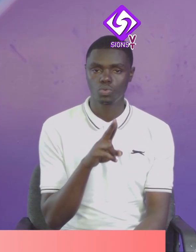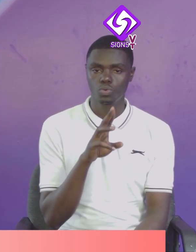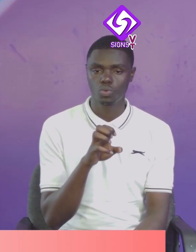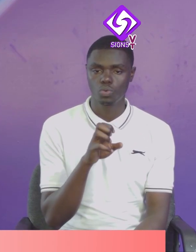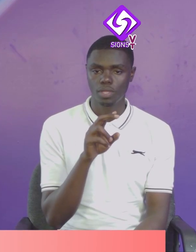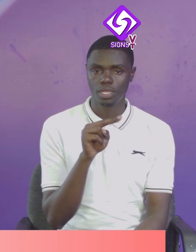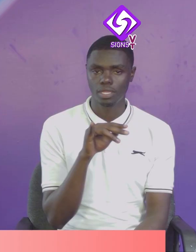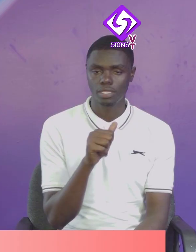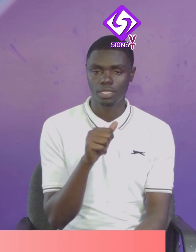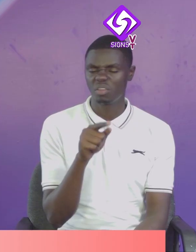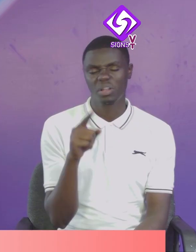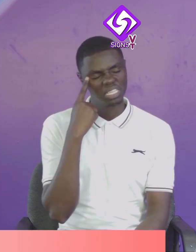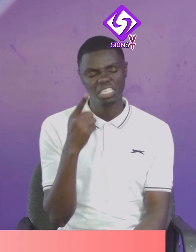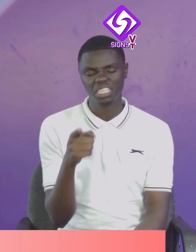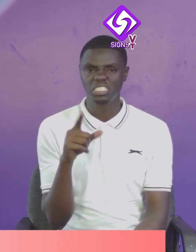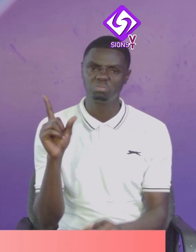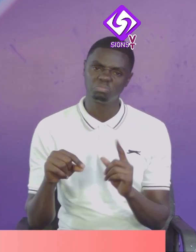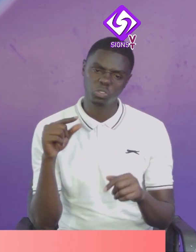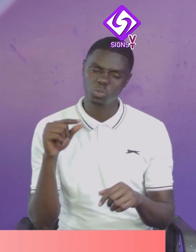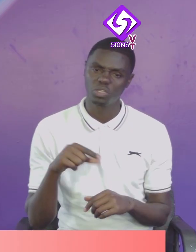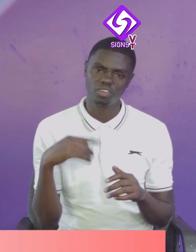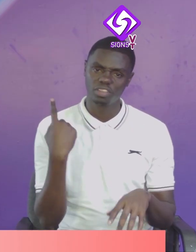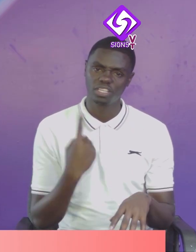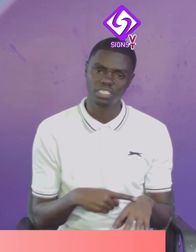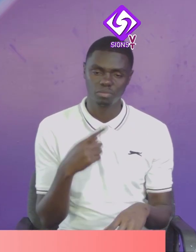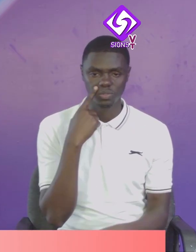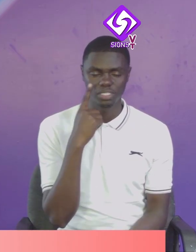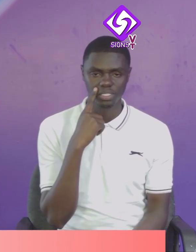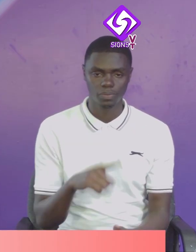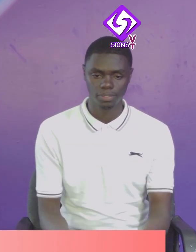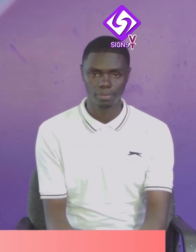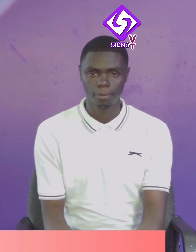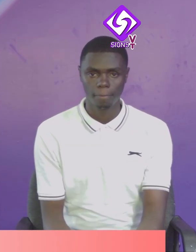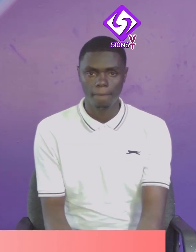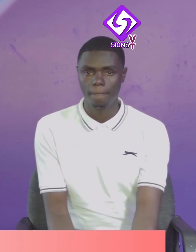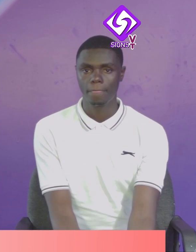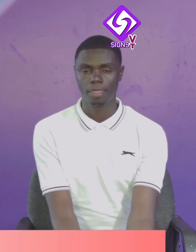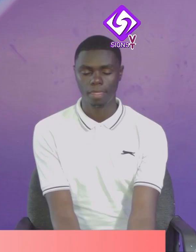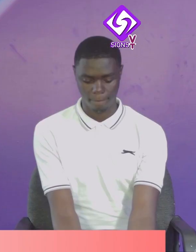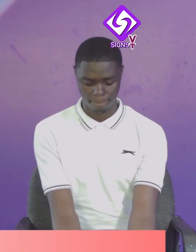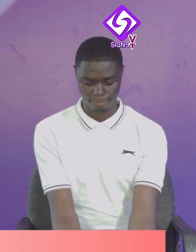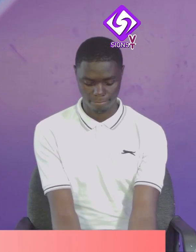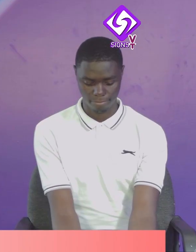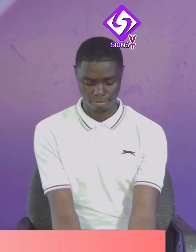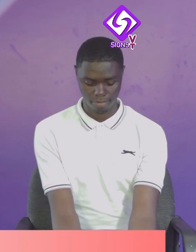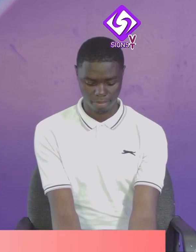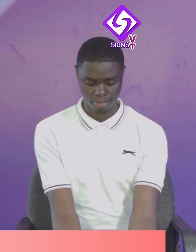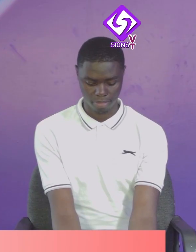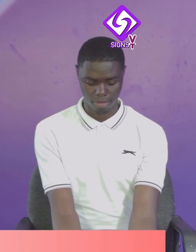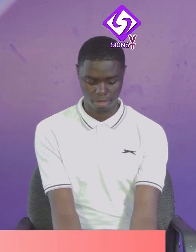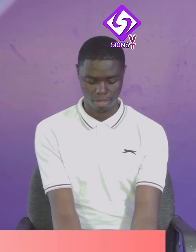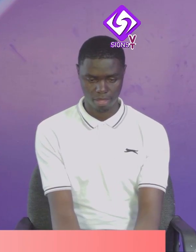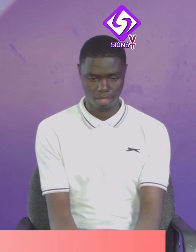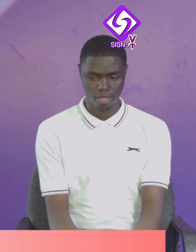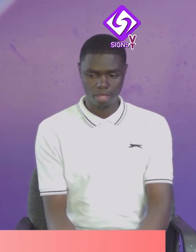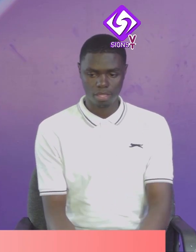for them to qualify for the next time out. How do you see this? I will say both the teams have the power to